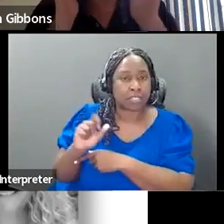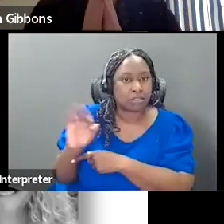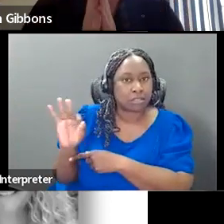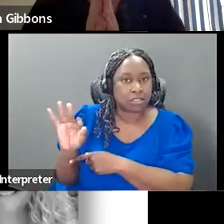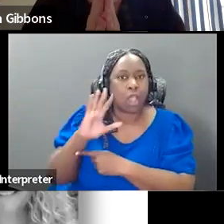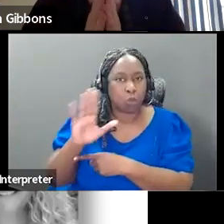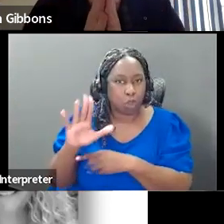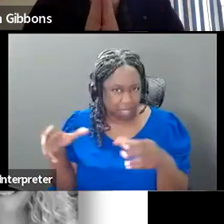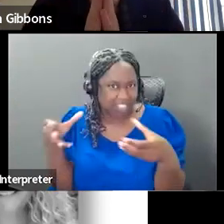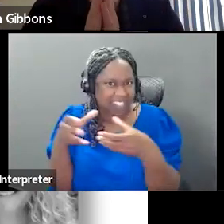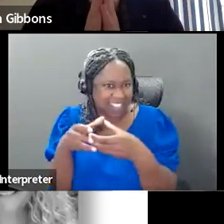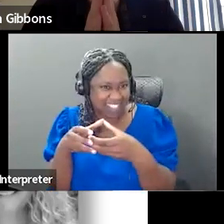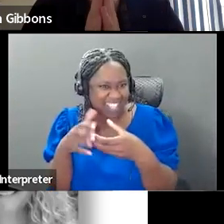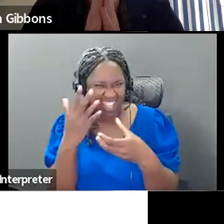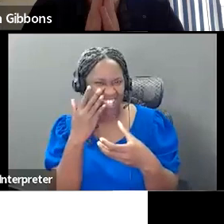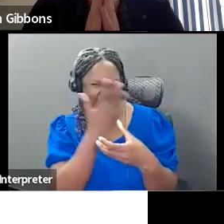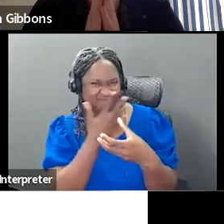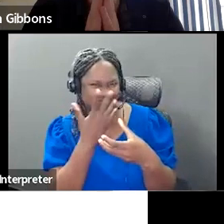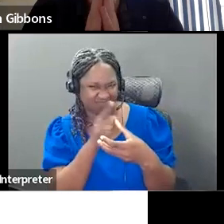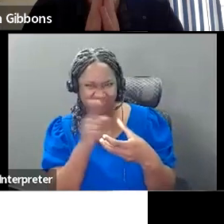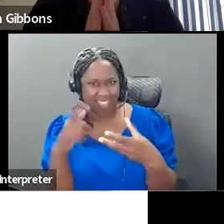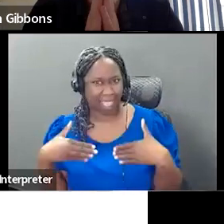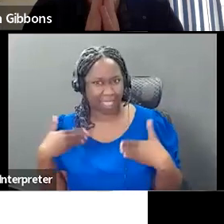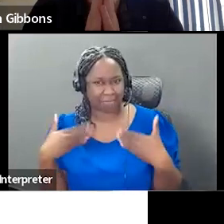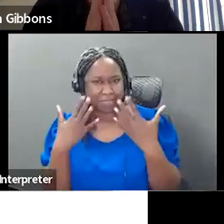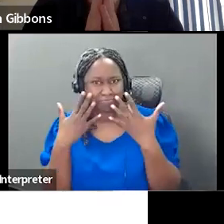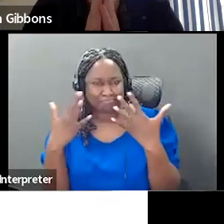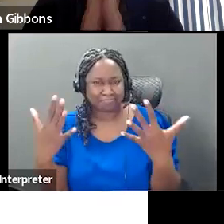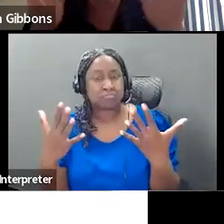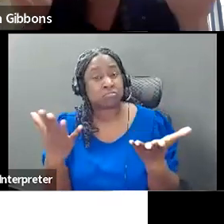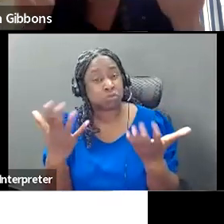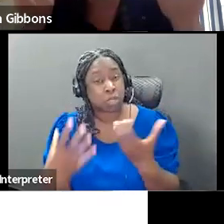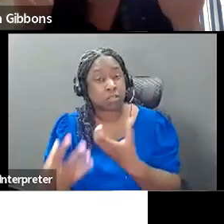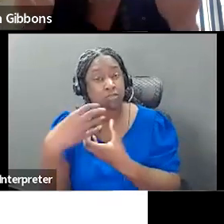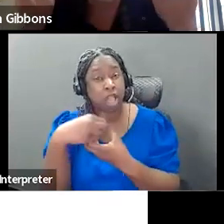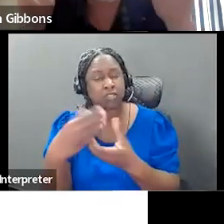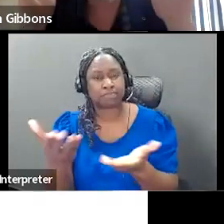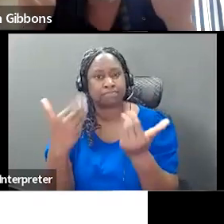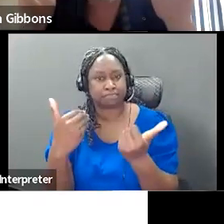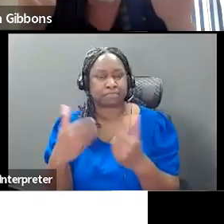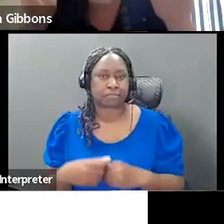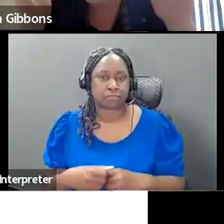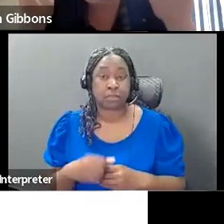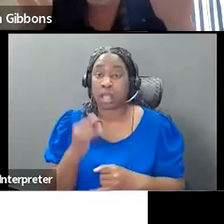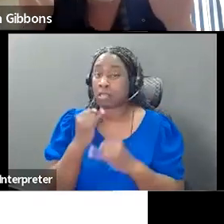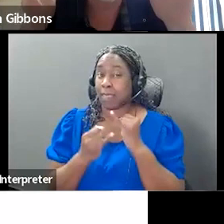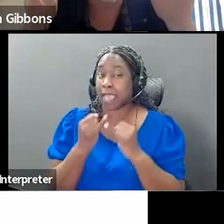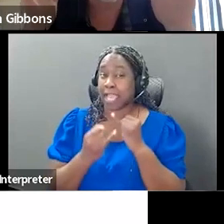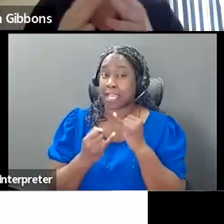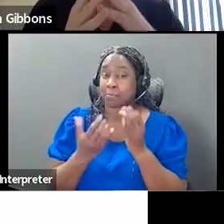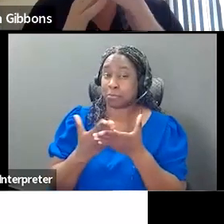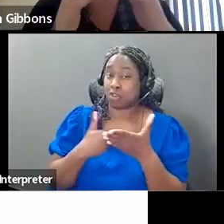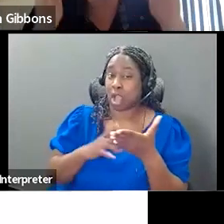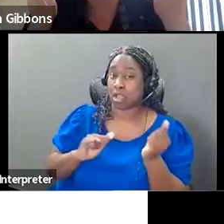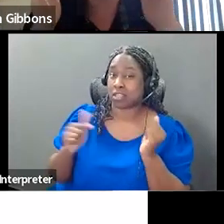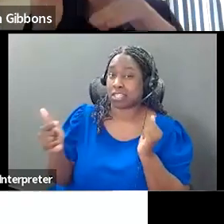friendly, happy folks. So if you would, feel free to get involved. And then last thing I tell you before I turn into a pumpkin for the next little